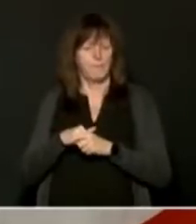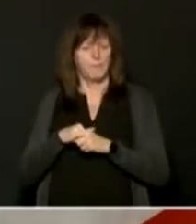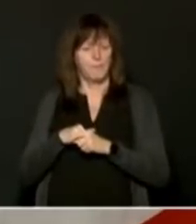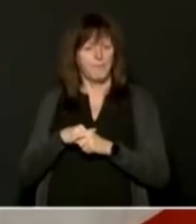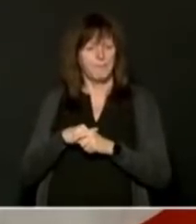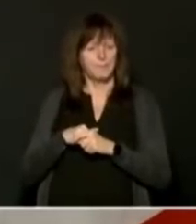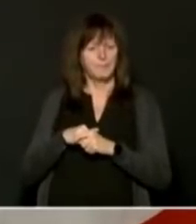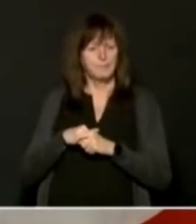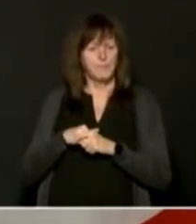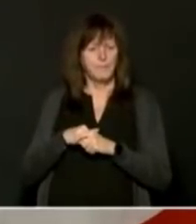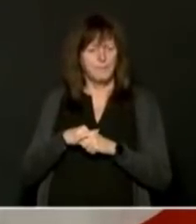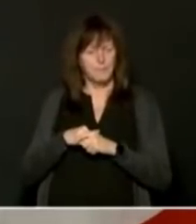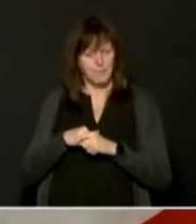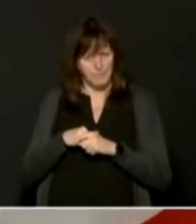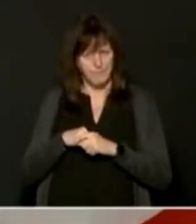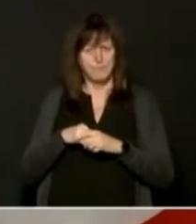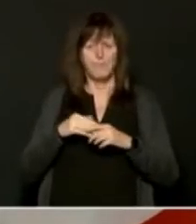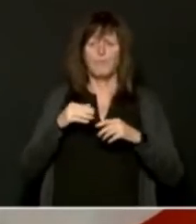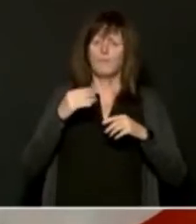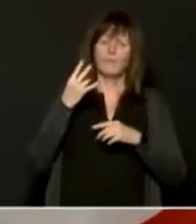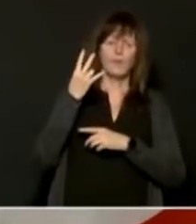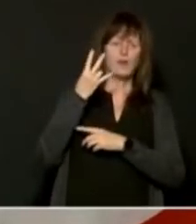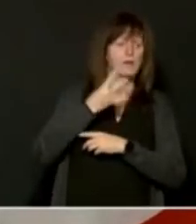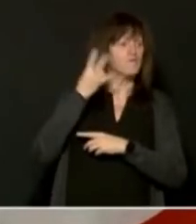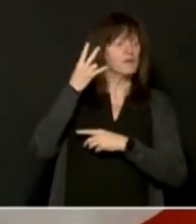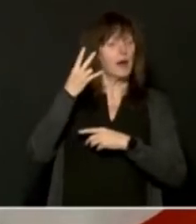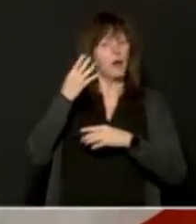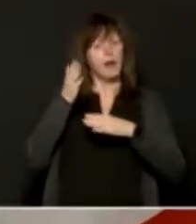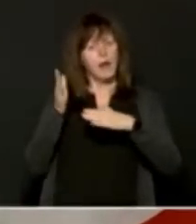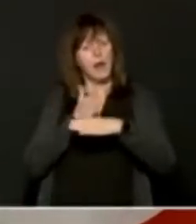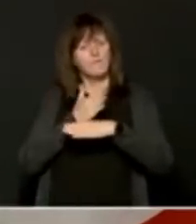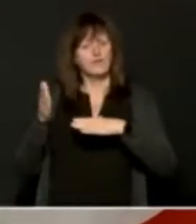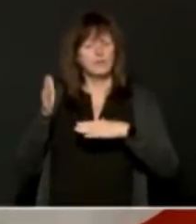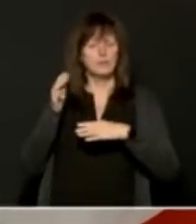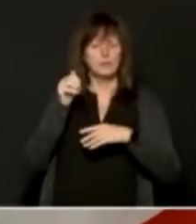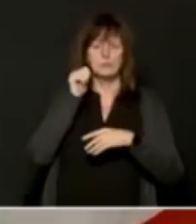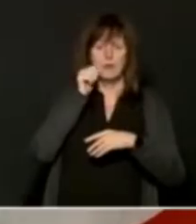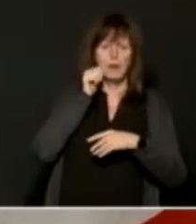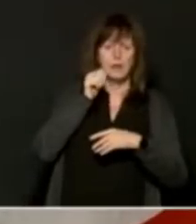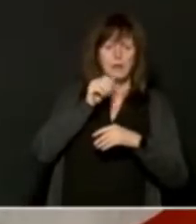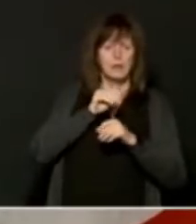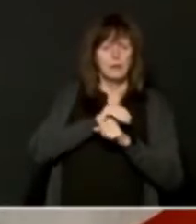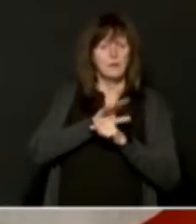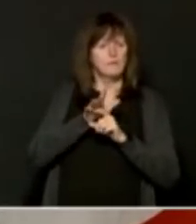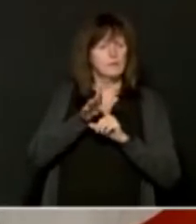Ontario's current 7-day average for daily COVID-19 cases is